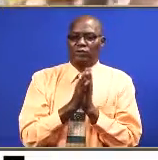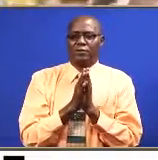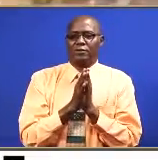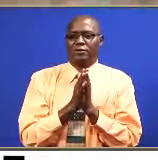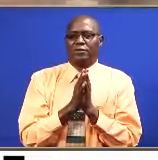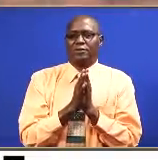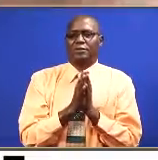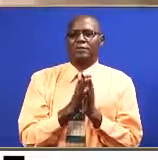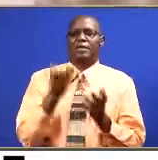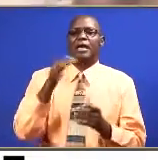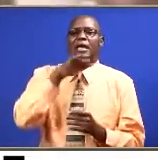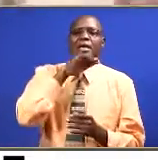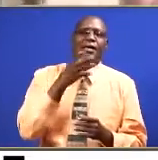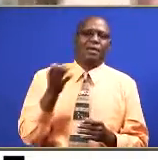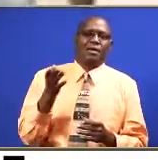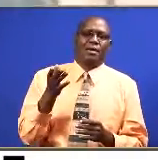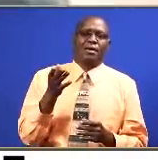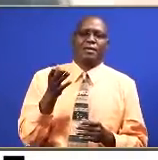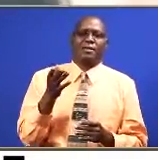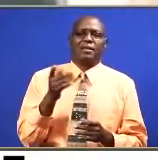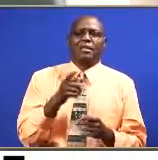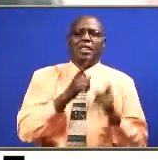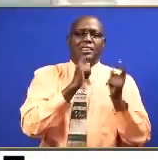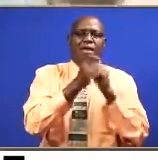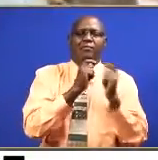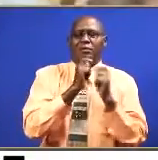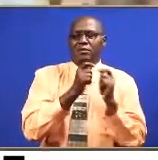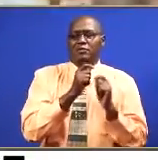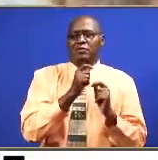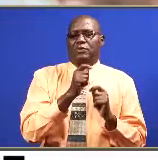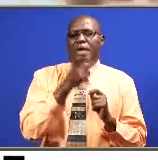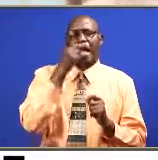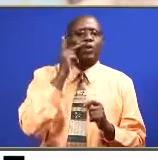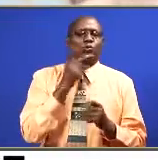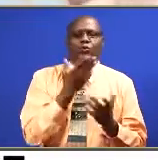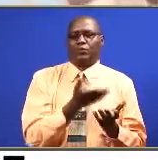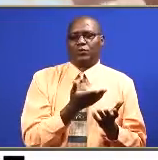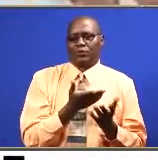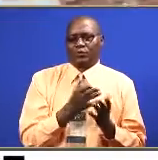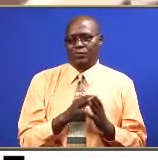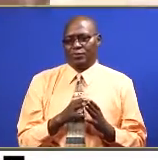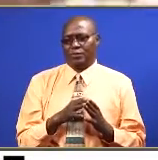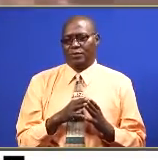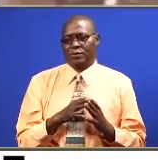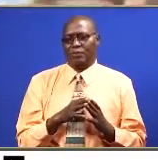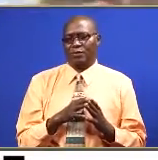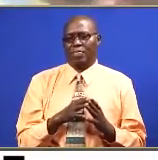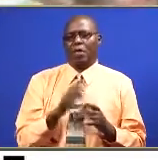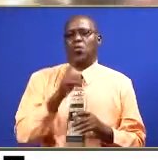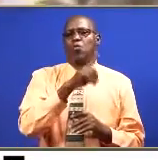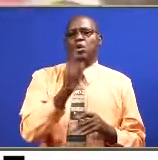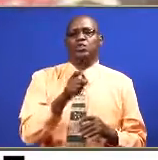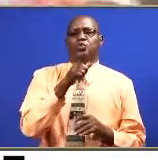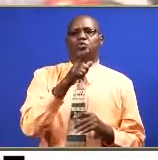wili ameenda kumfanyisha ati Kalonzo Musyoka ati interview. Ati anamuuliza ati jina yako ni